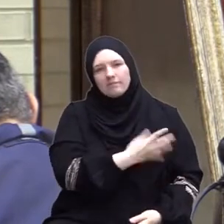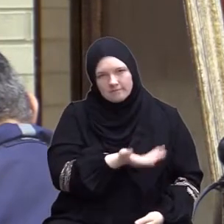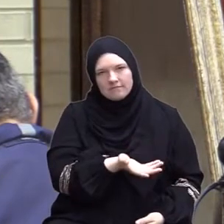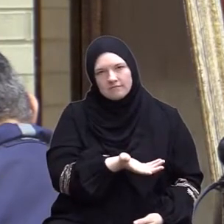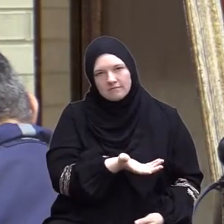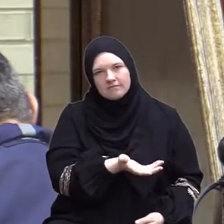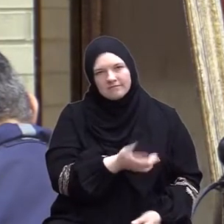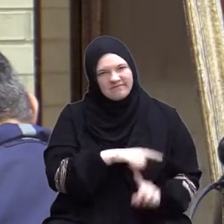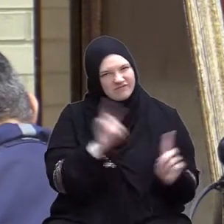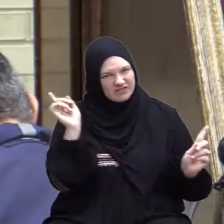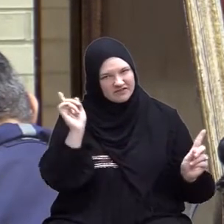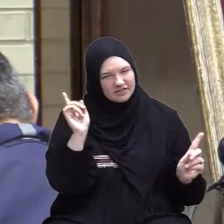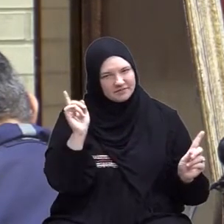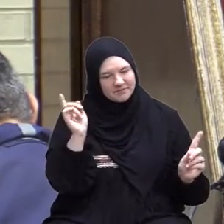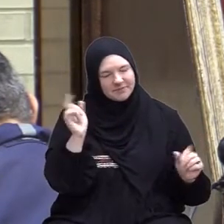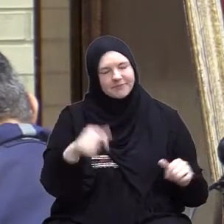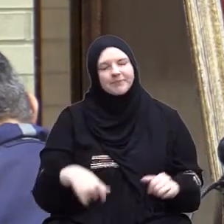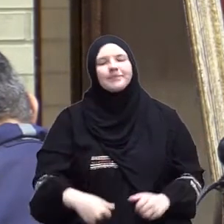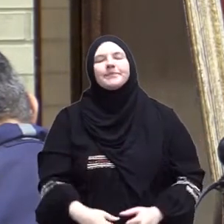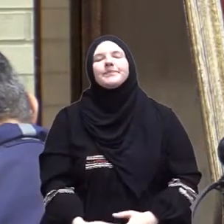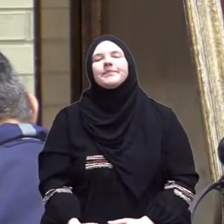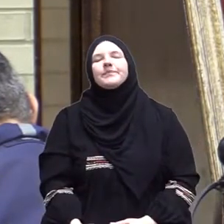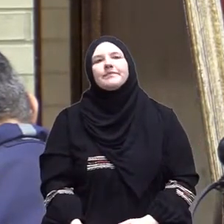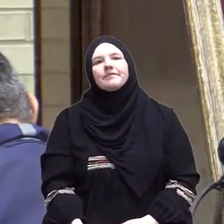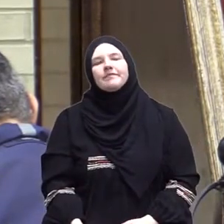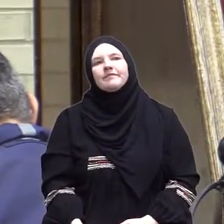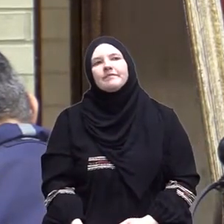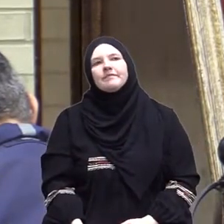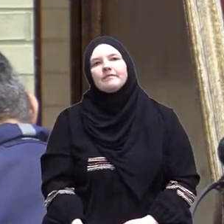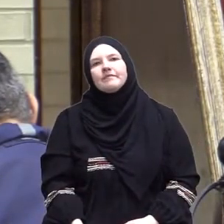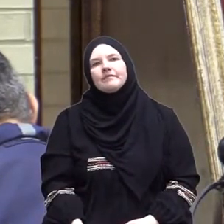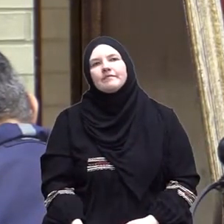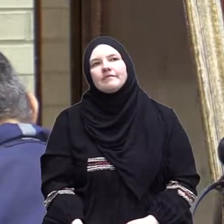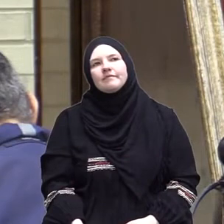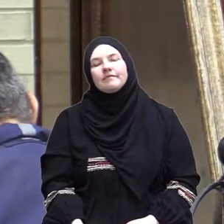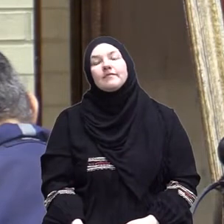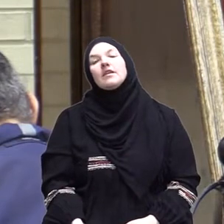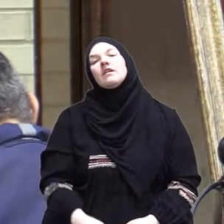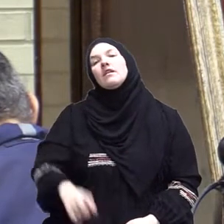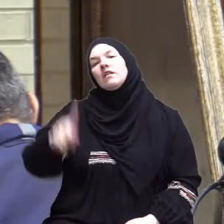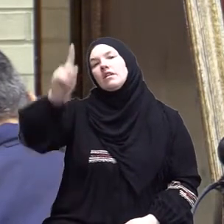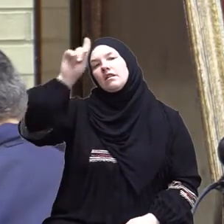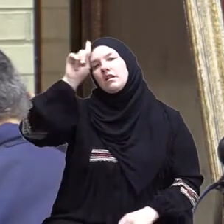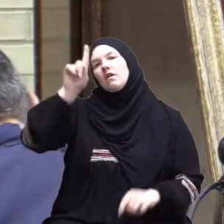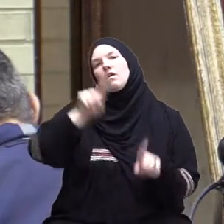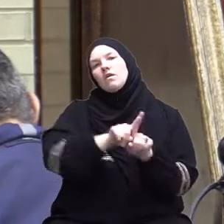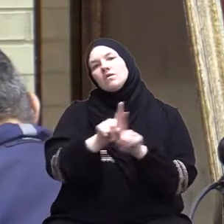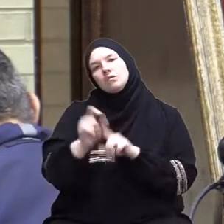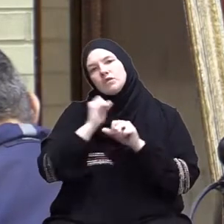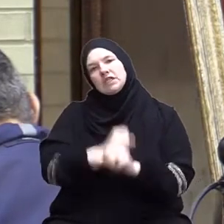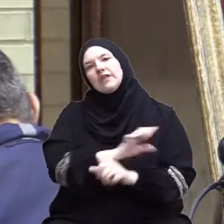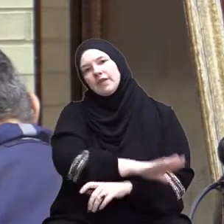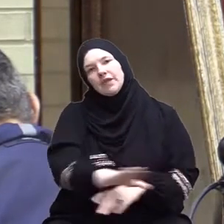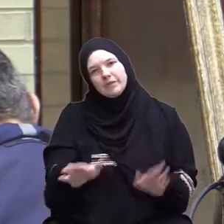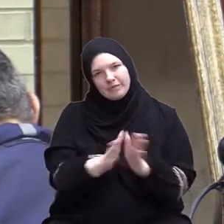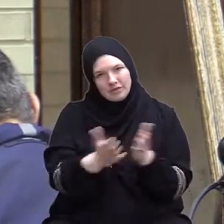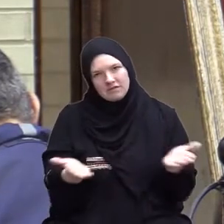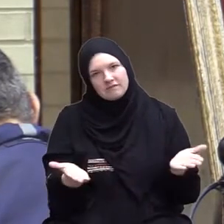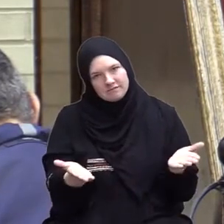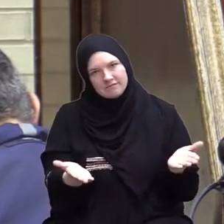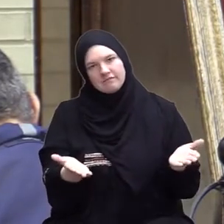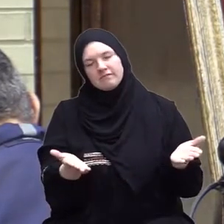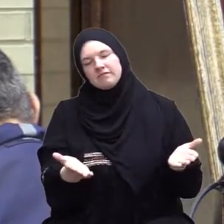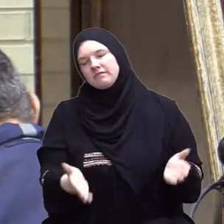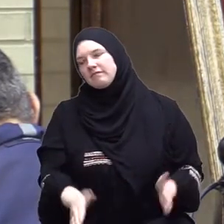neglected. Nasu means neglected. So Allah subhanahu wa ta'ala also protected the book.